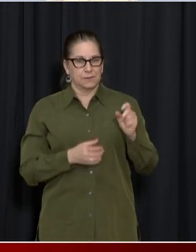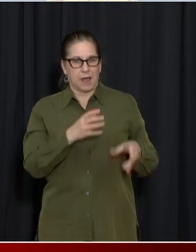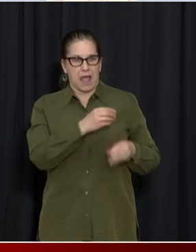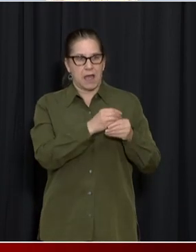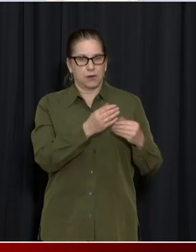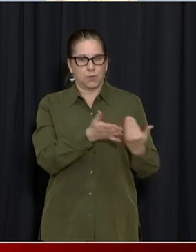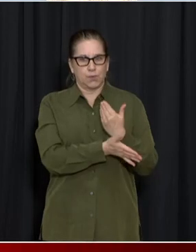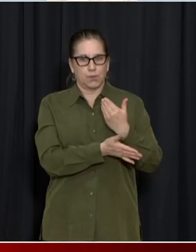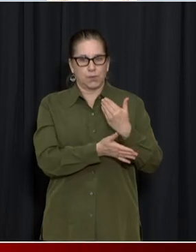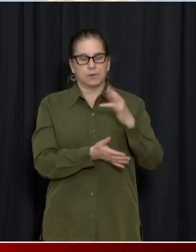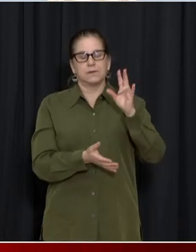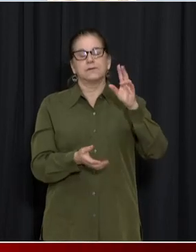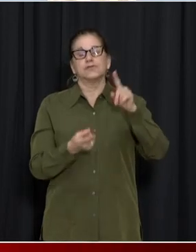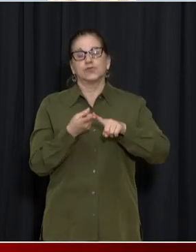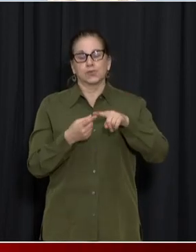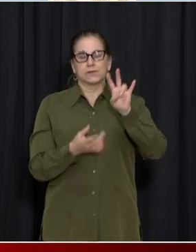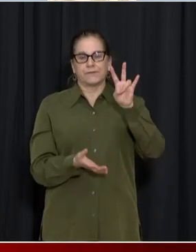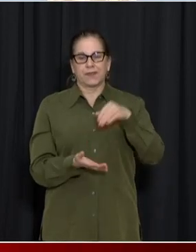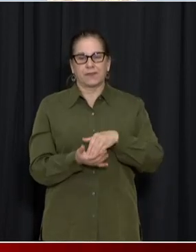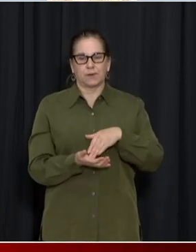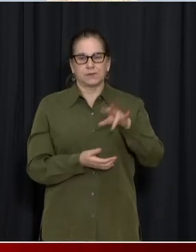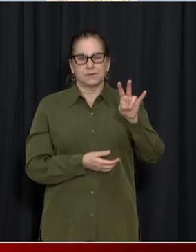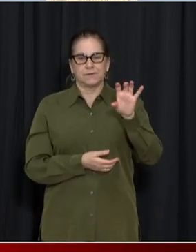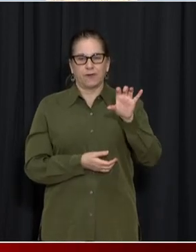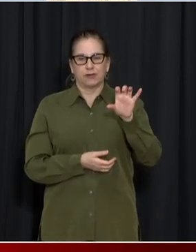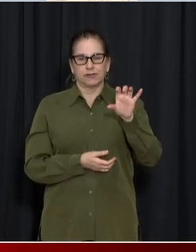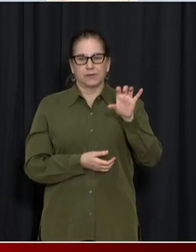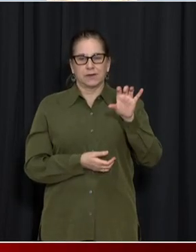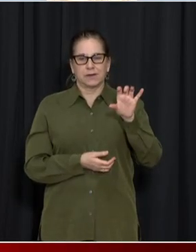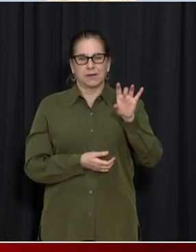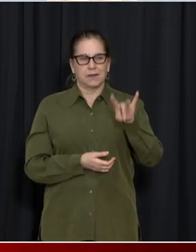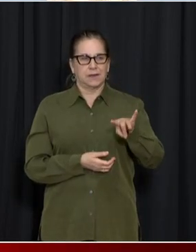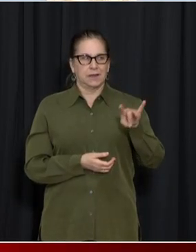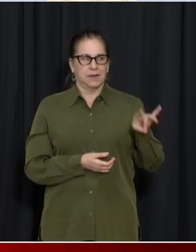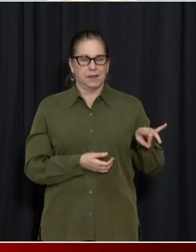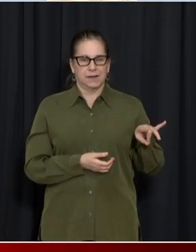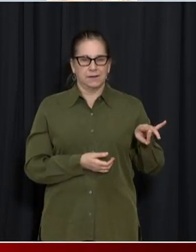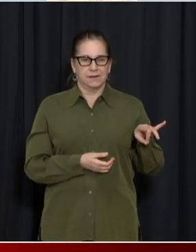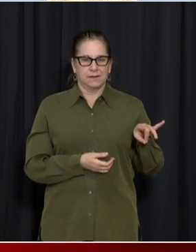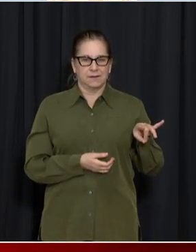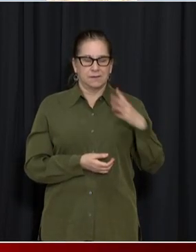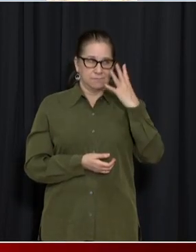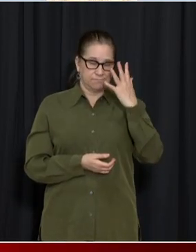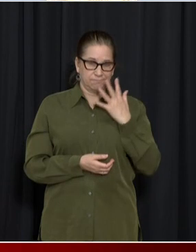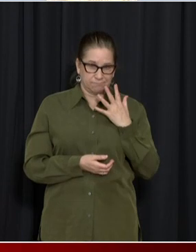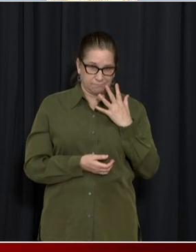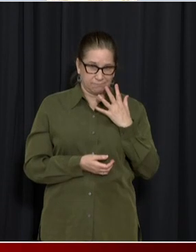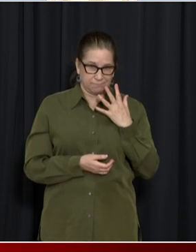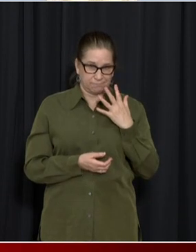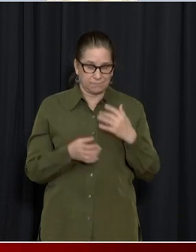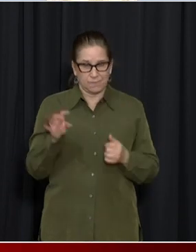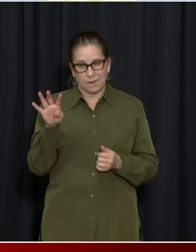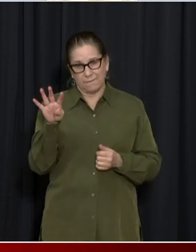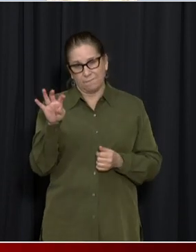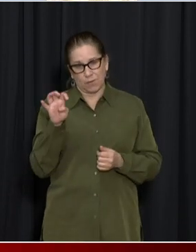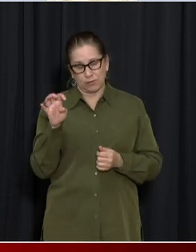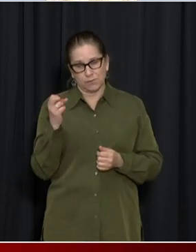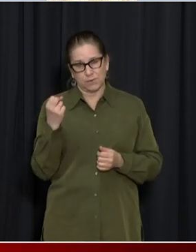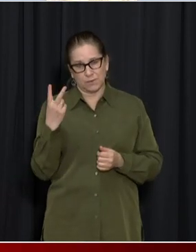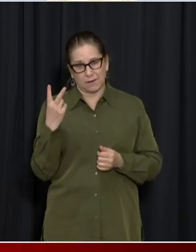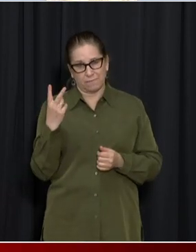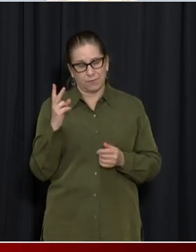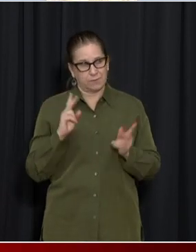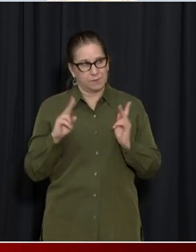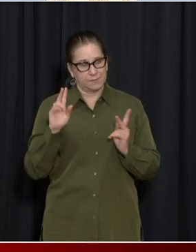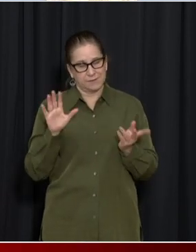7,788. And sadly, we also report that 412 D.C. residents have succumbed to this virus. And as we